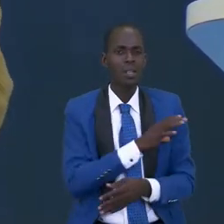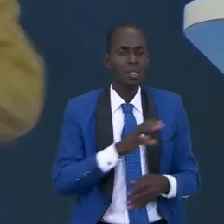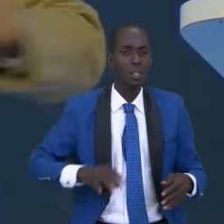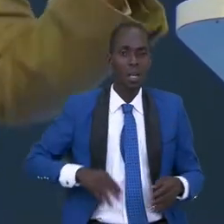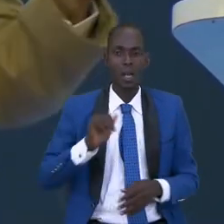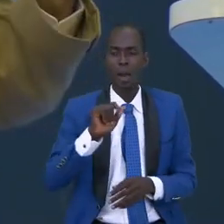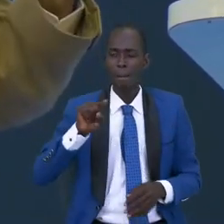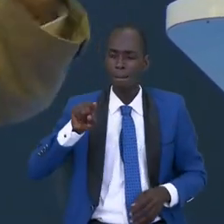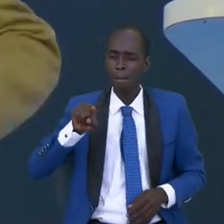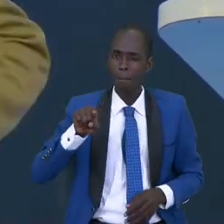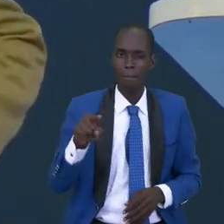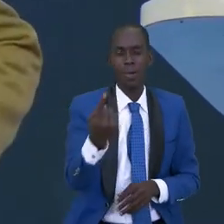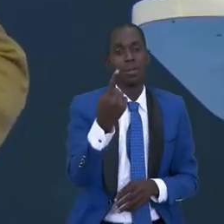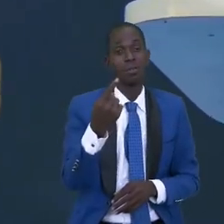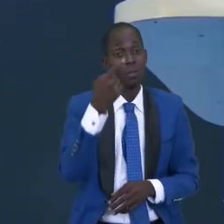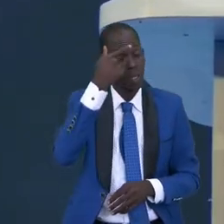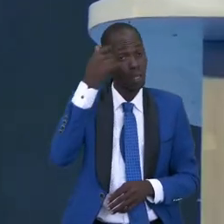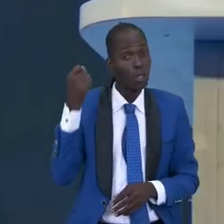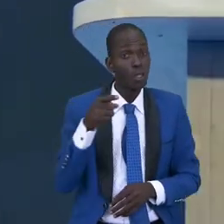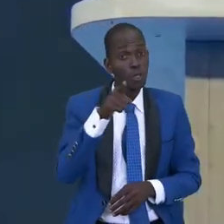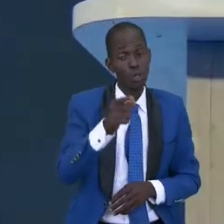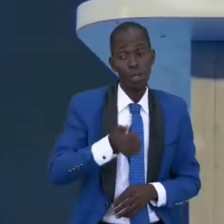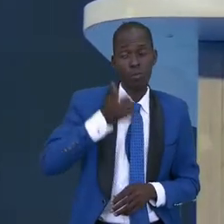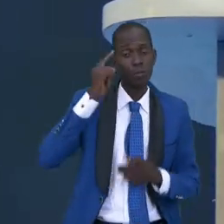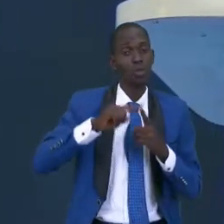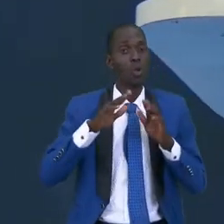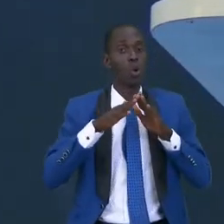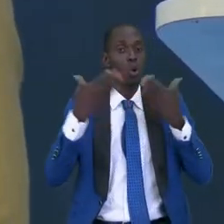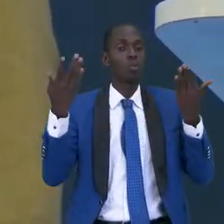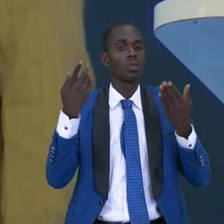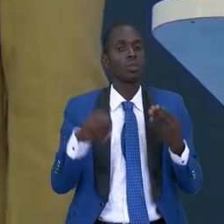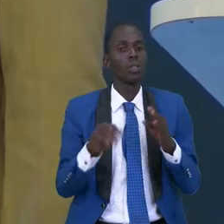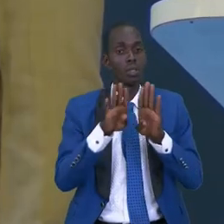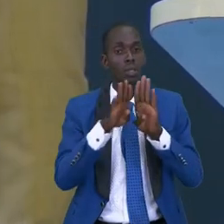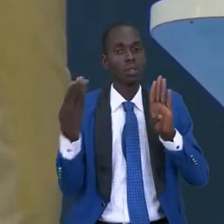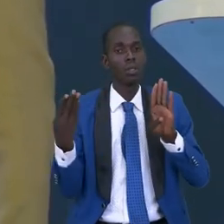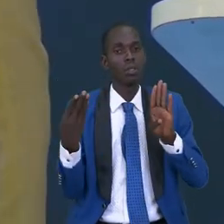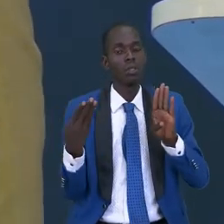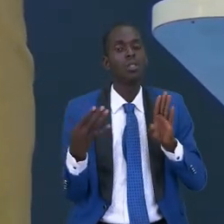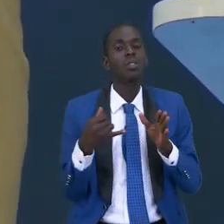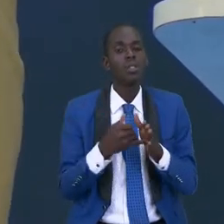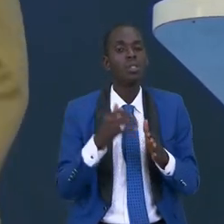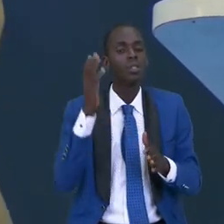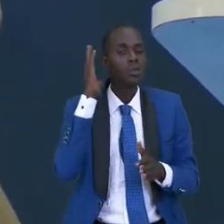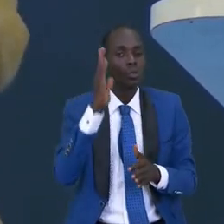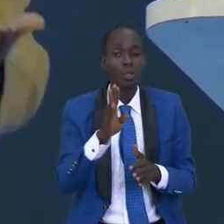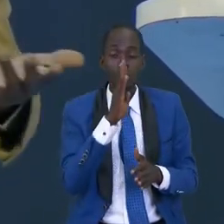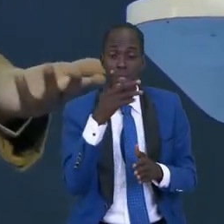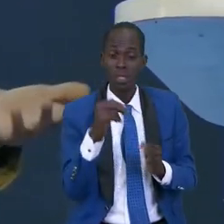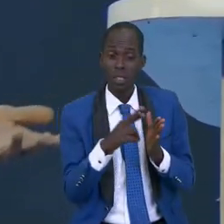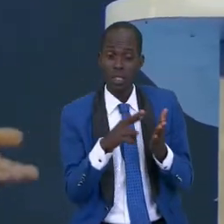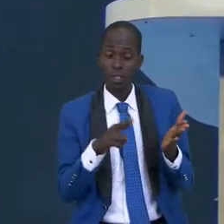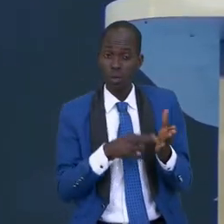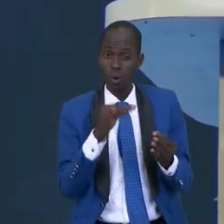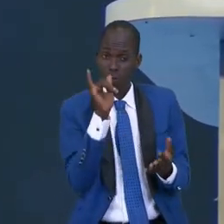blow because you are not going to open the door. There's going to be the consequence of that. He'll